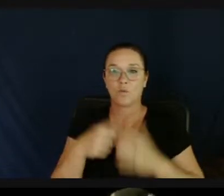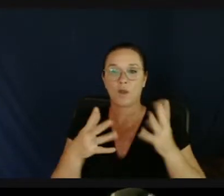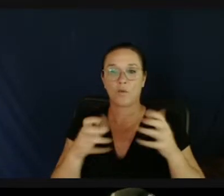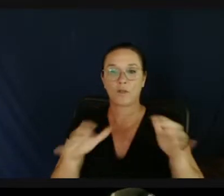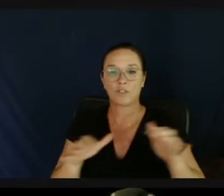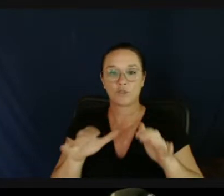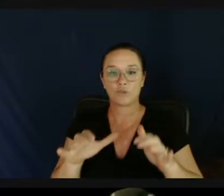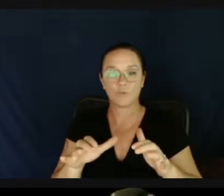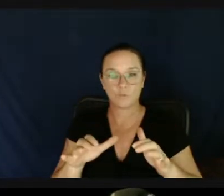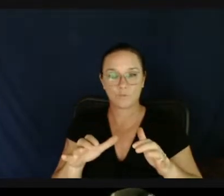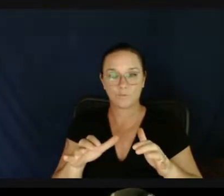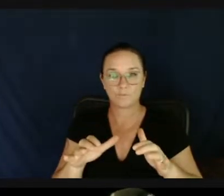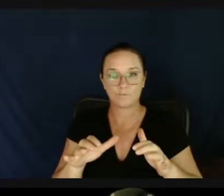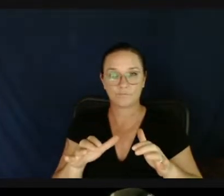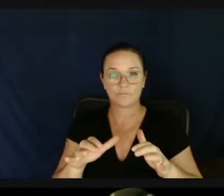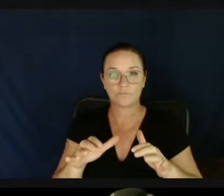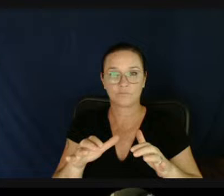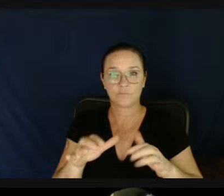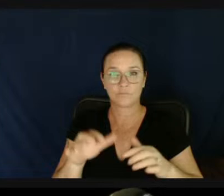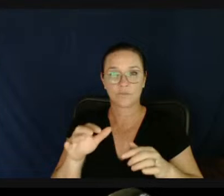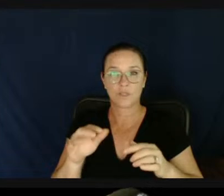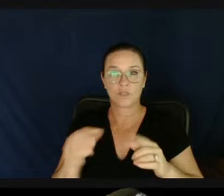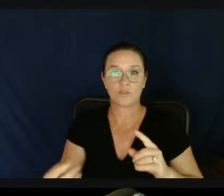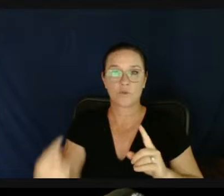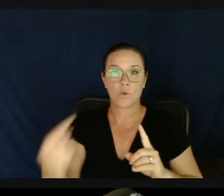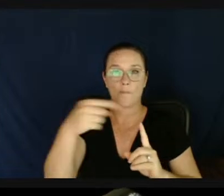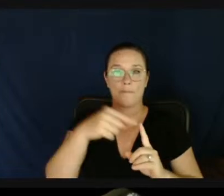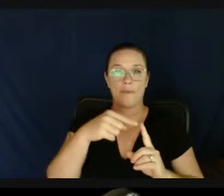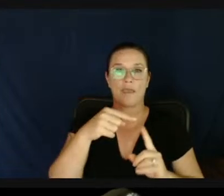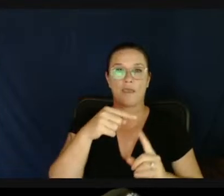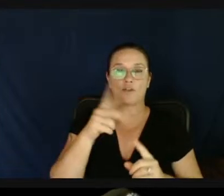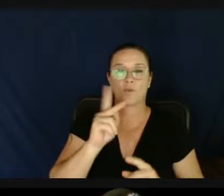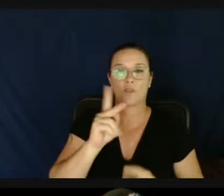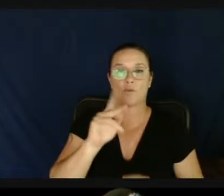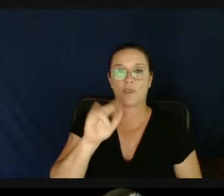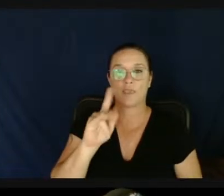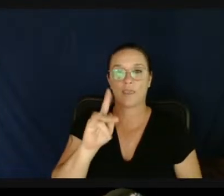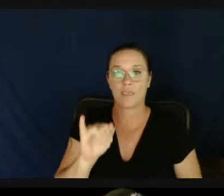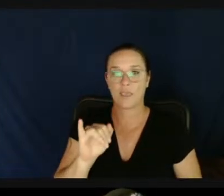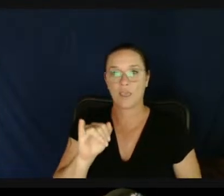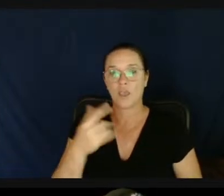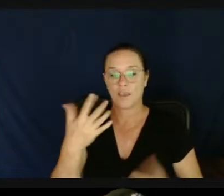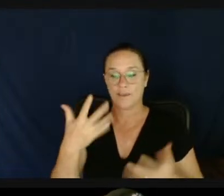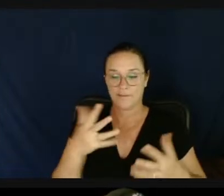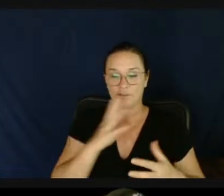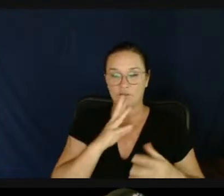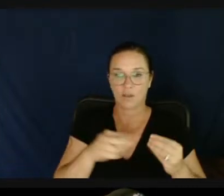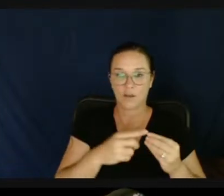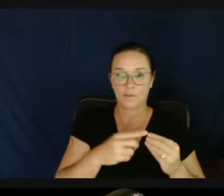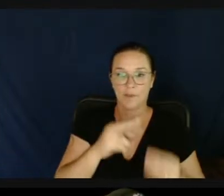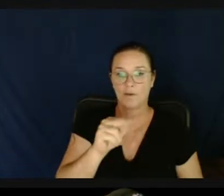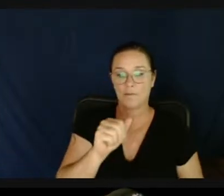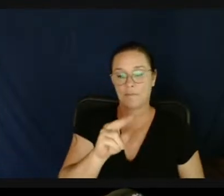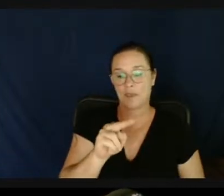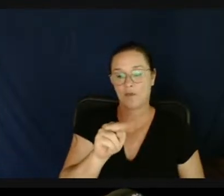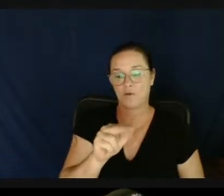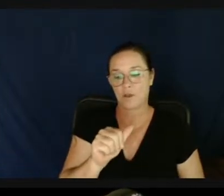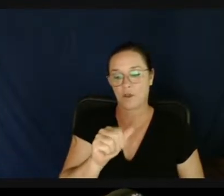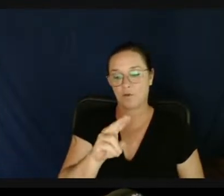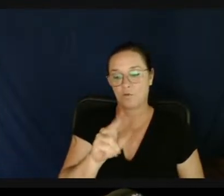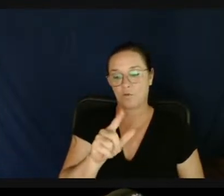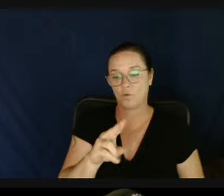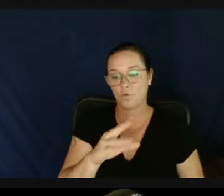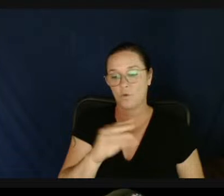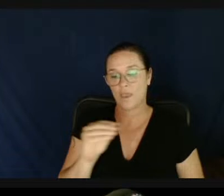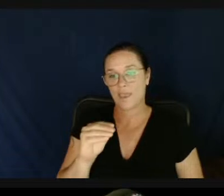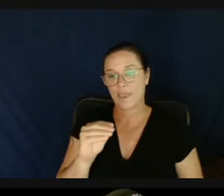do is to come back to Kīlauea Iki. We've talked a little bit about Mauna and Pu'o'o episodes in the past.